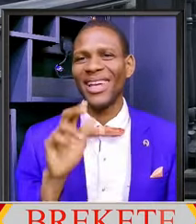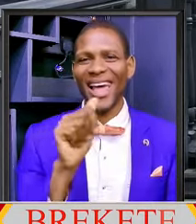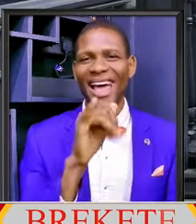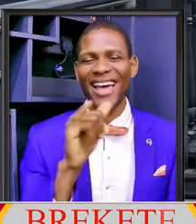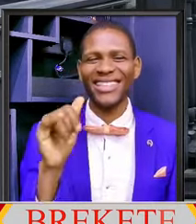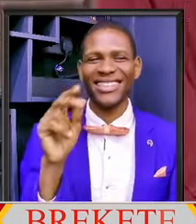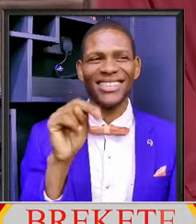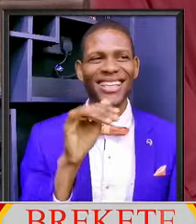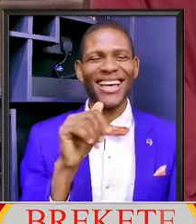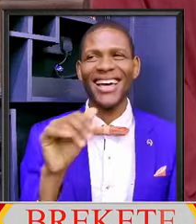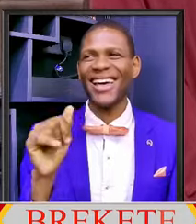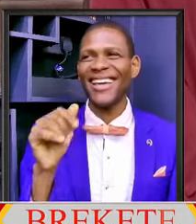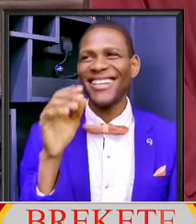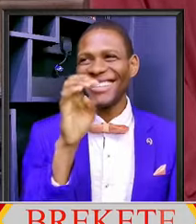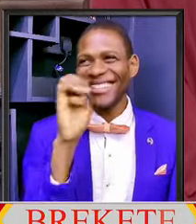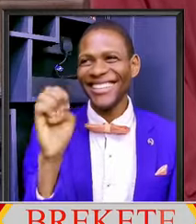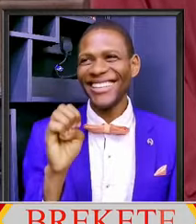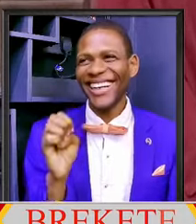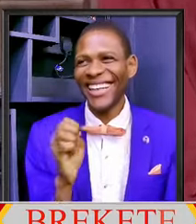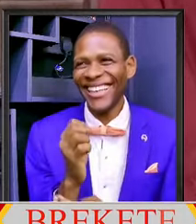Hi, hi, hi.